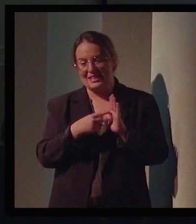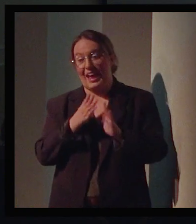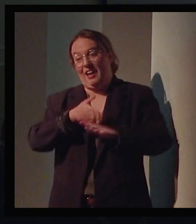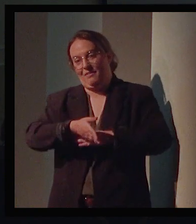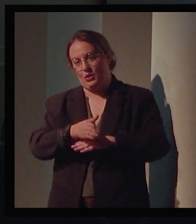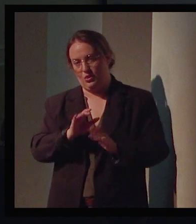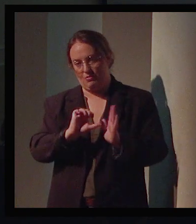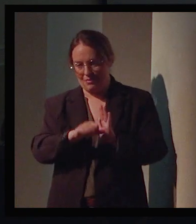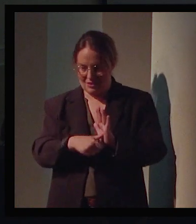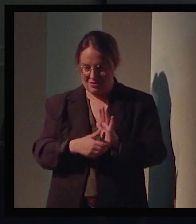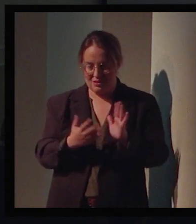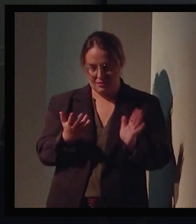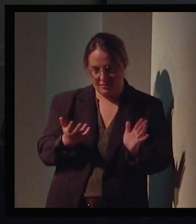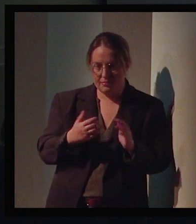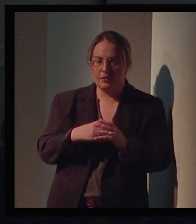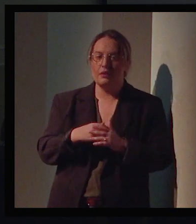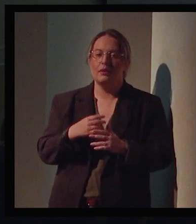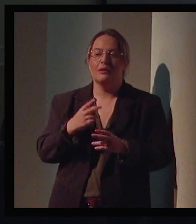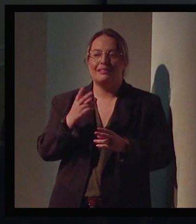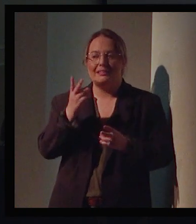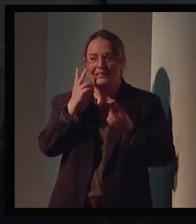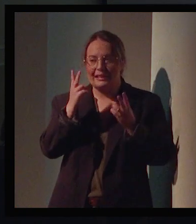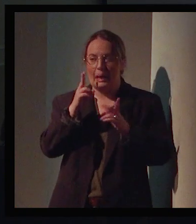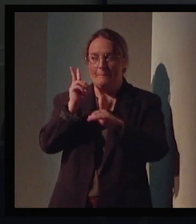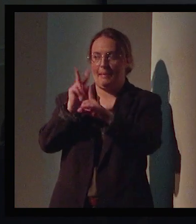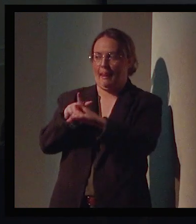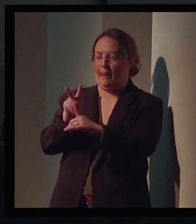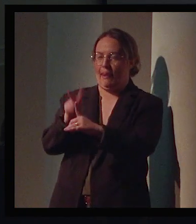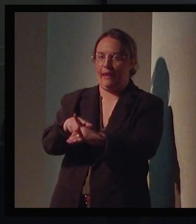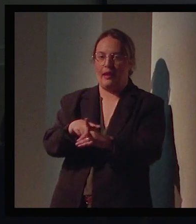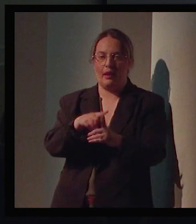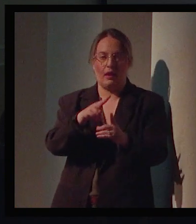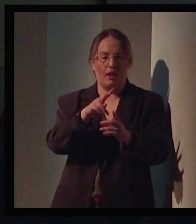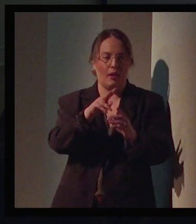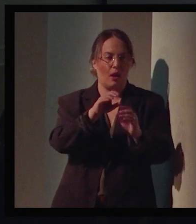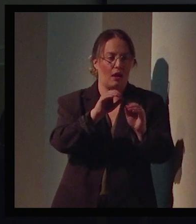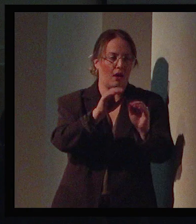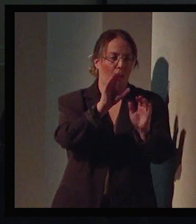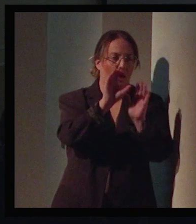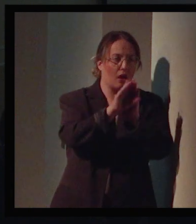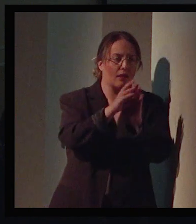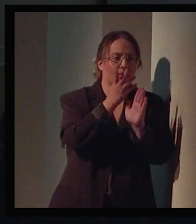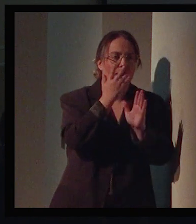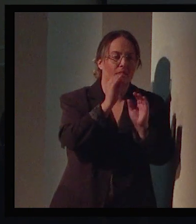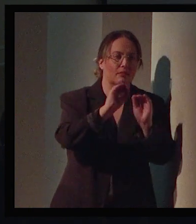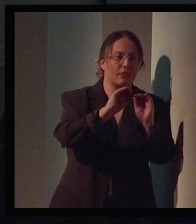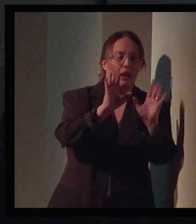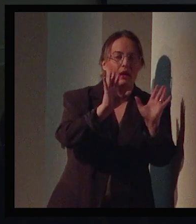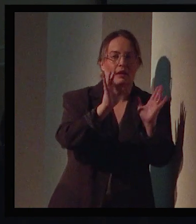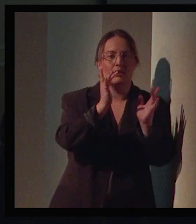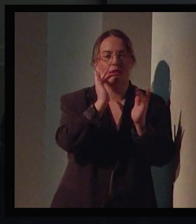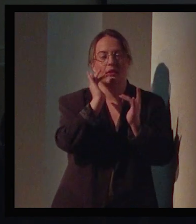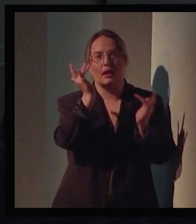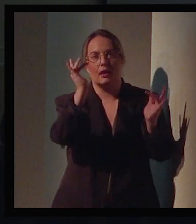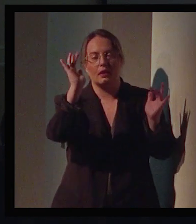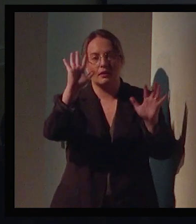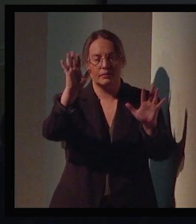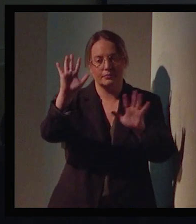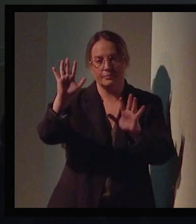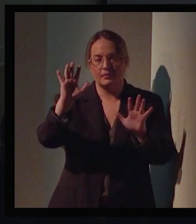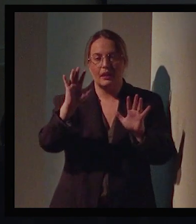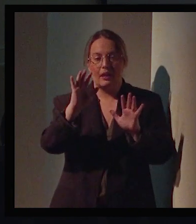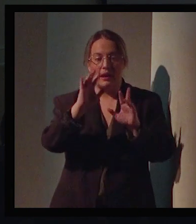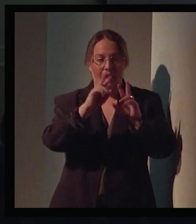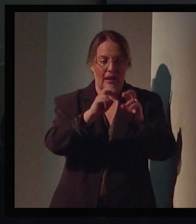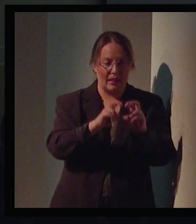the Impressionist interest in optics, light, and color, exploring the nature of representation in ways both analytical and